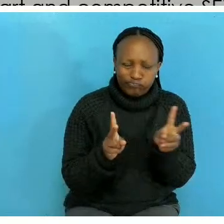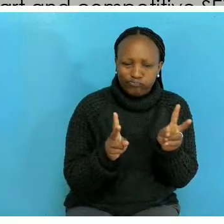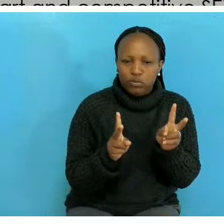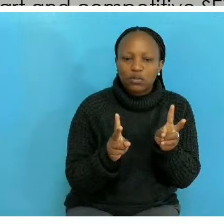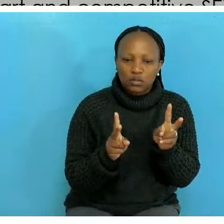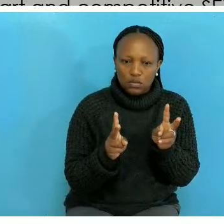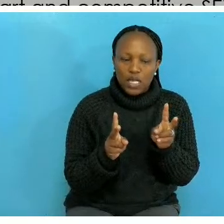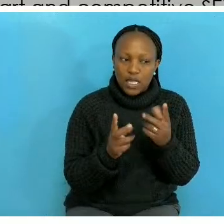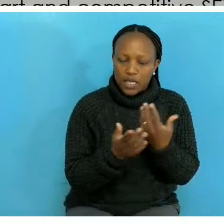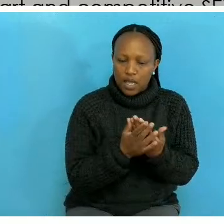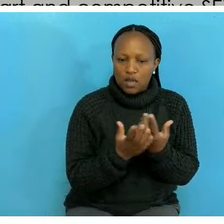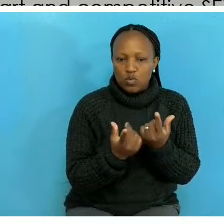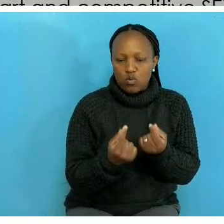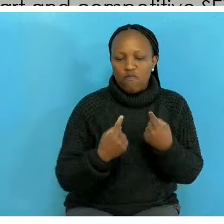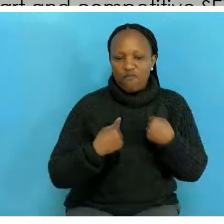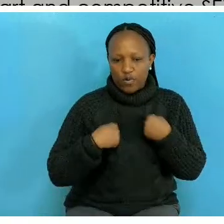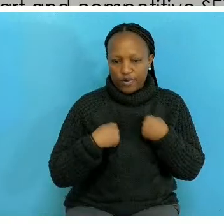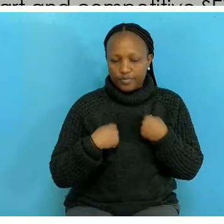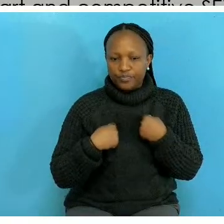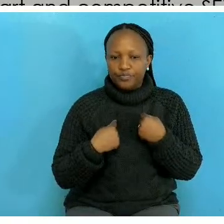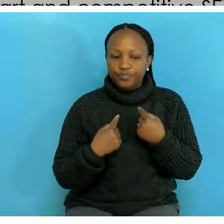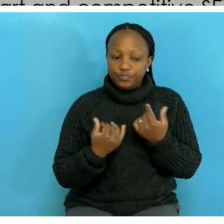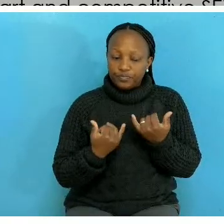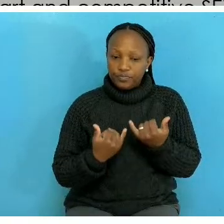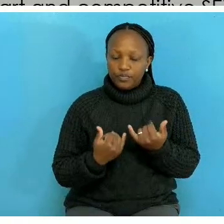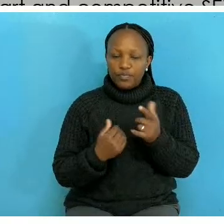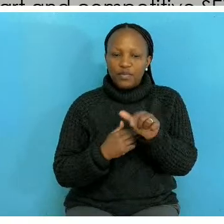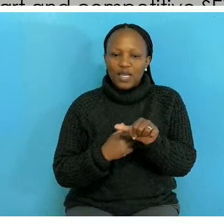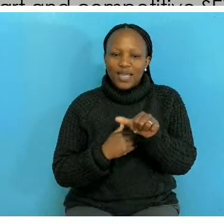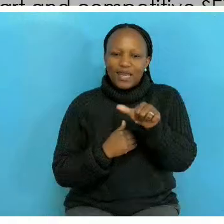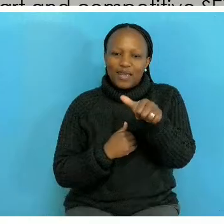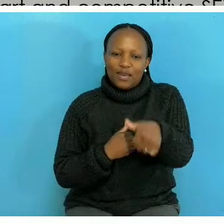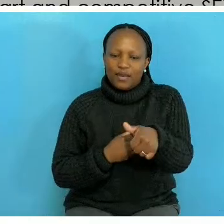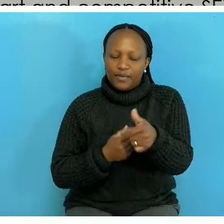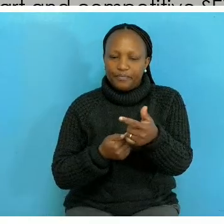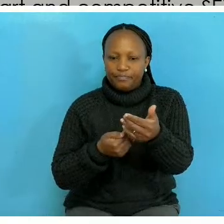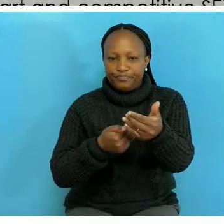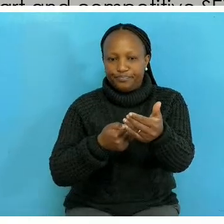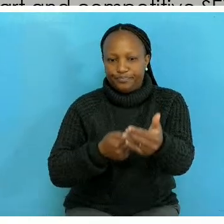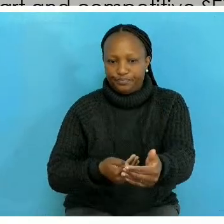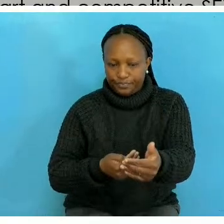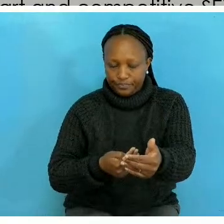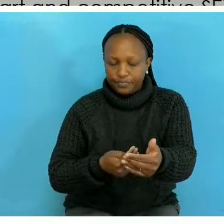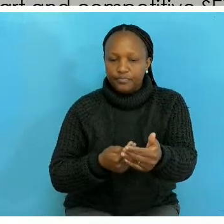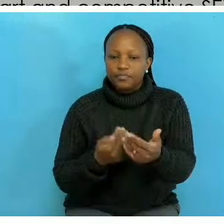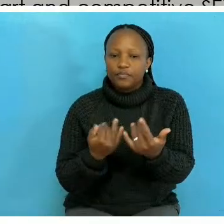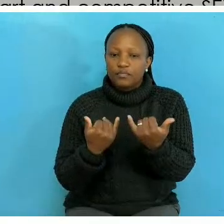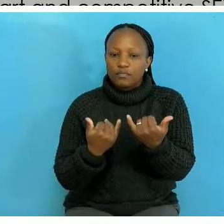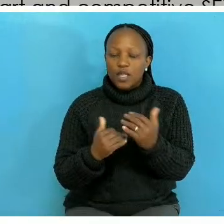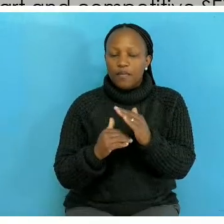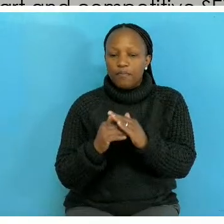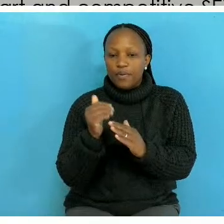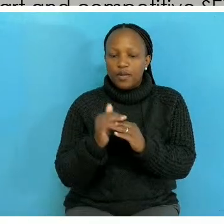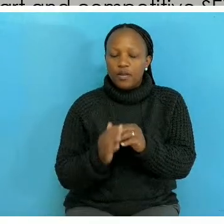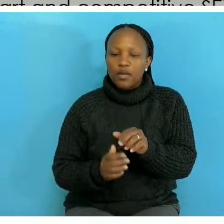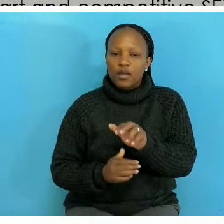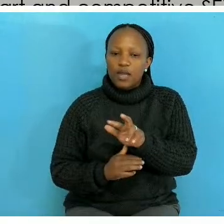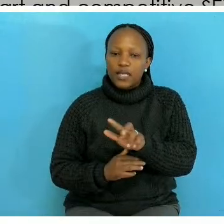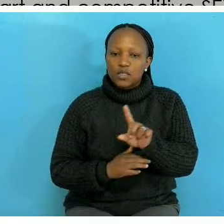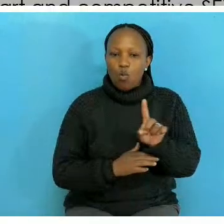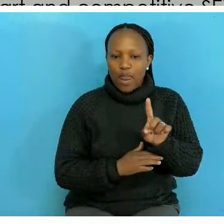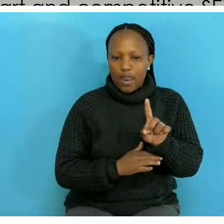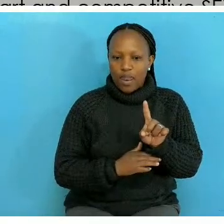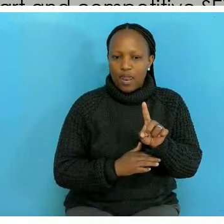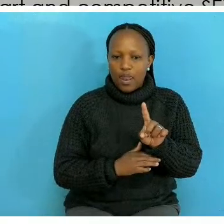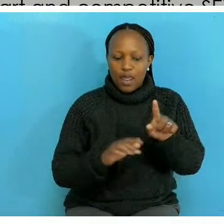So going into the new phase or the next phase, we've built more than 81 hectares of land